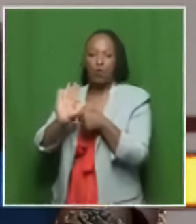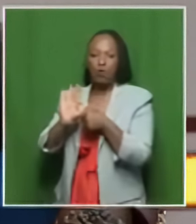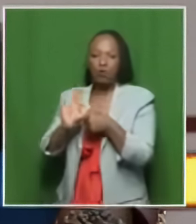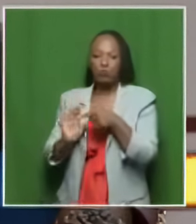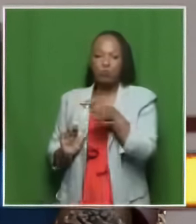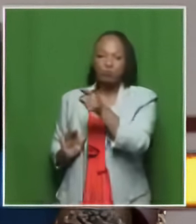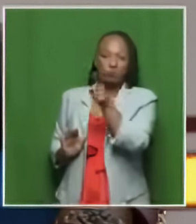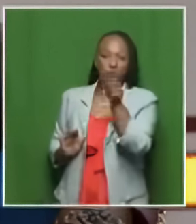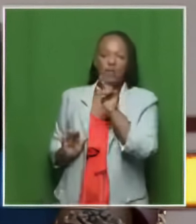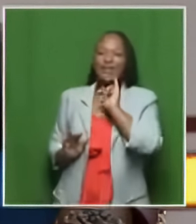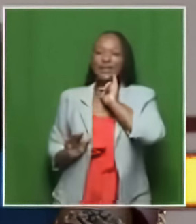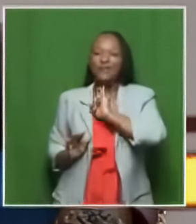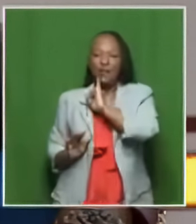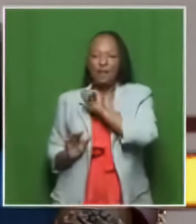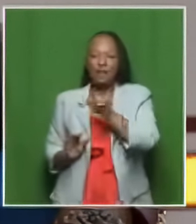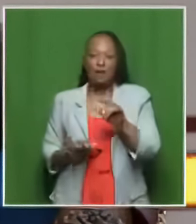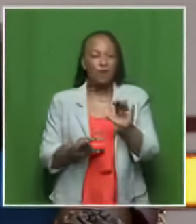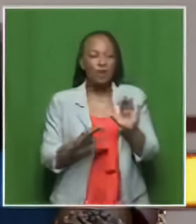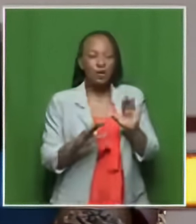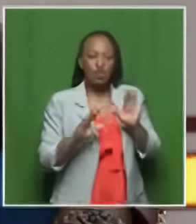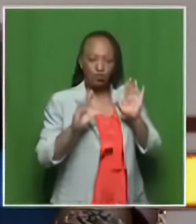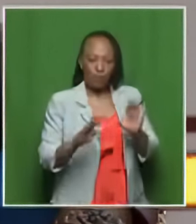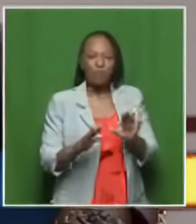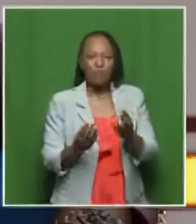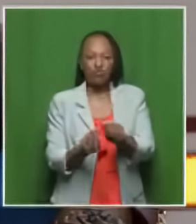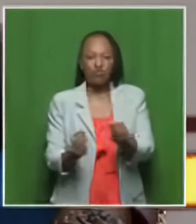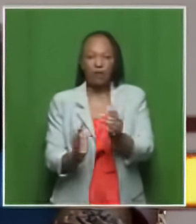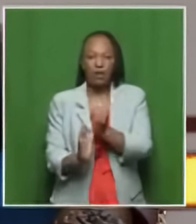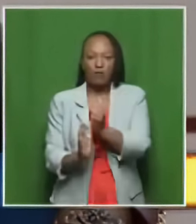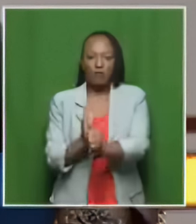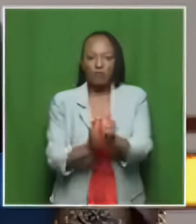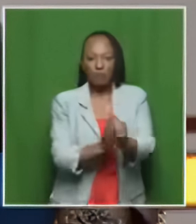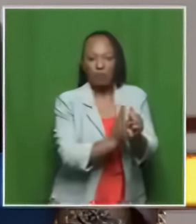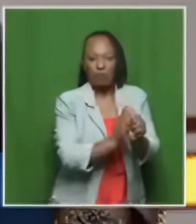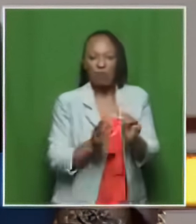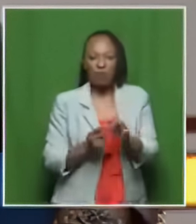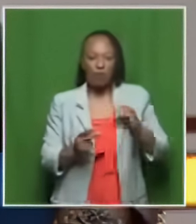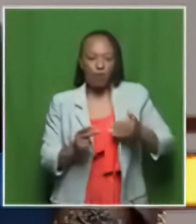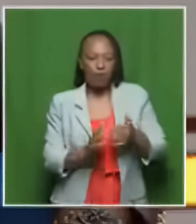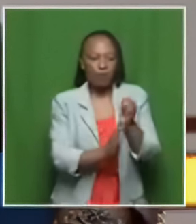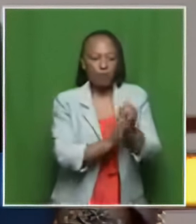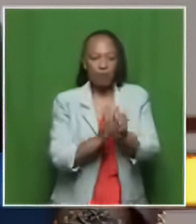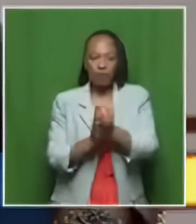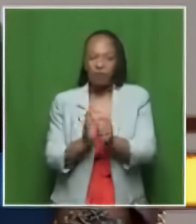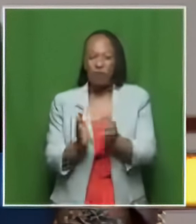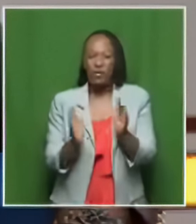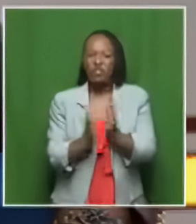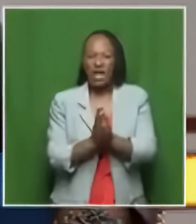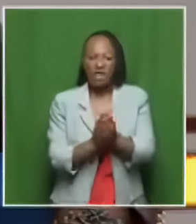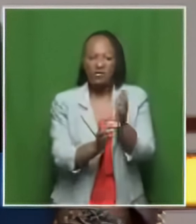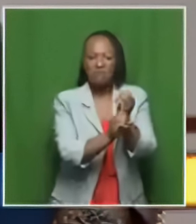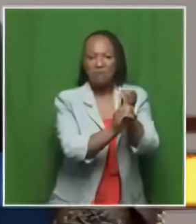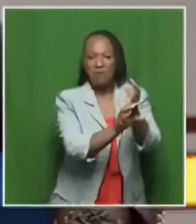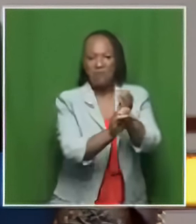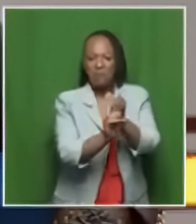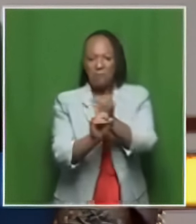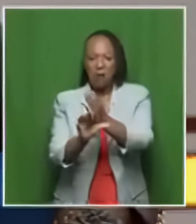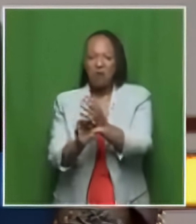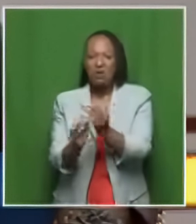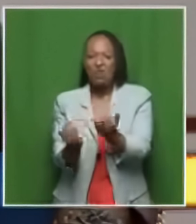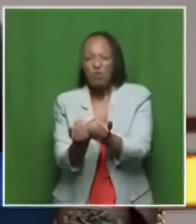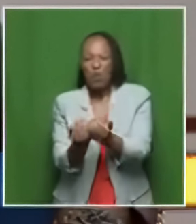to Israel that stop killing children and women, stop bombarding churches, stop bombarding schools,